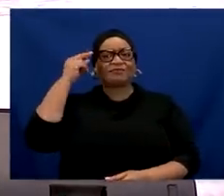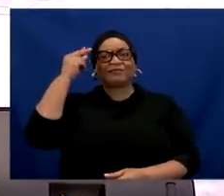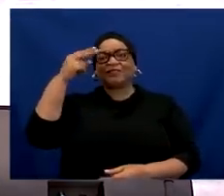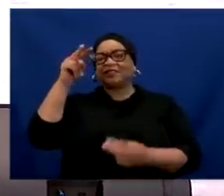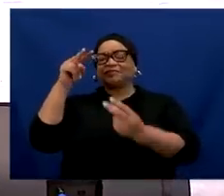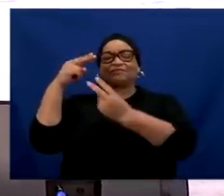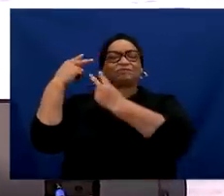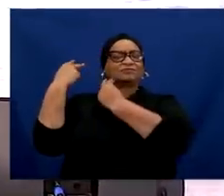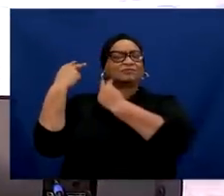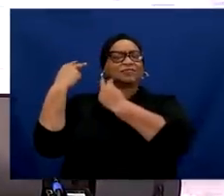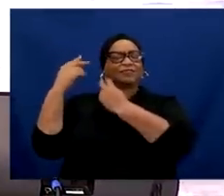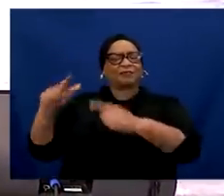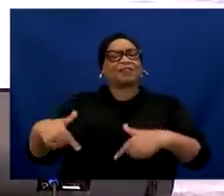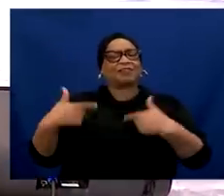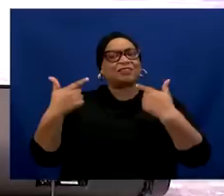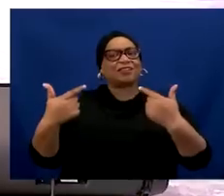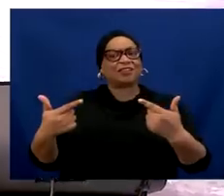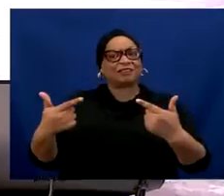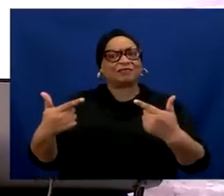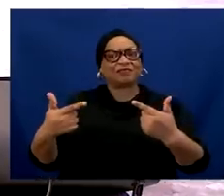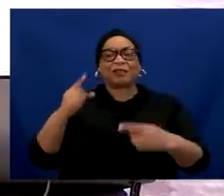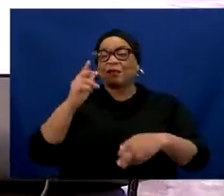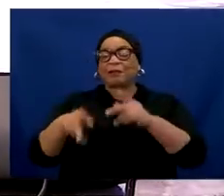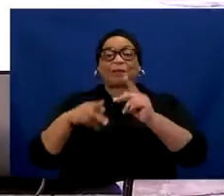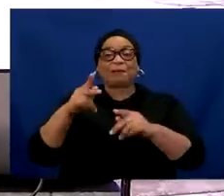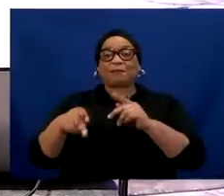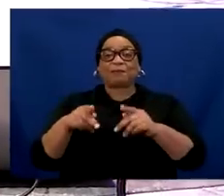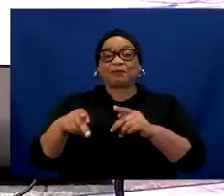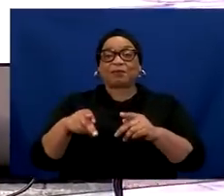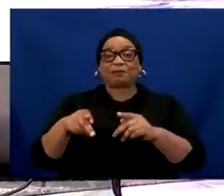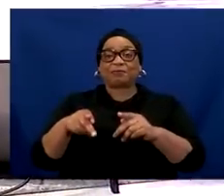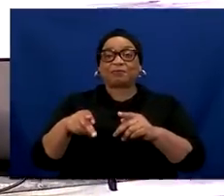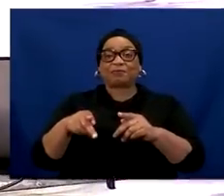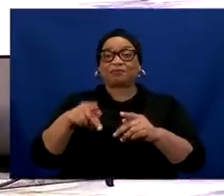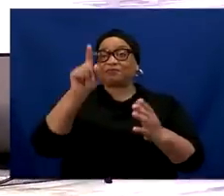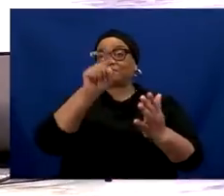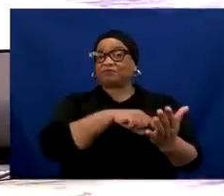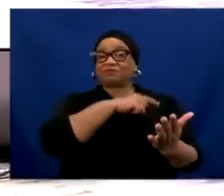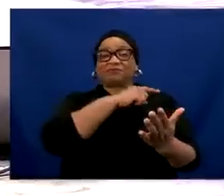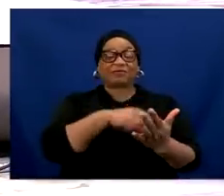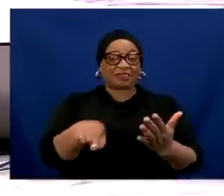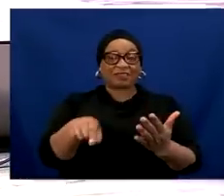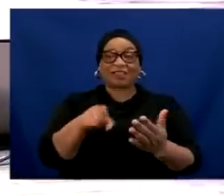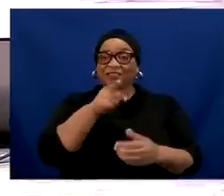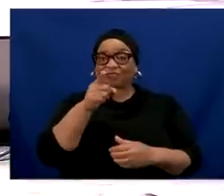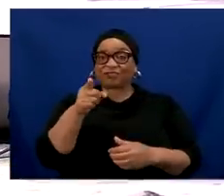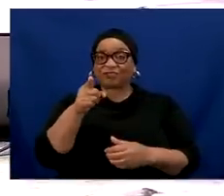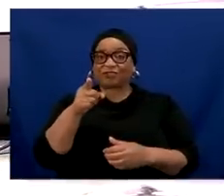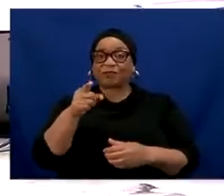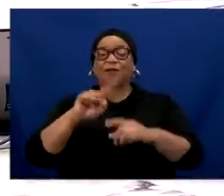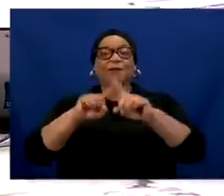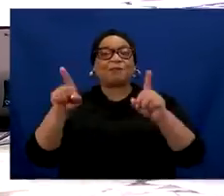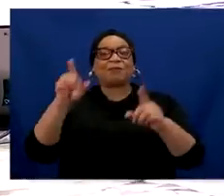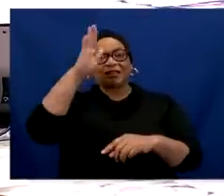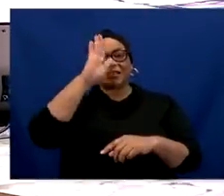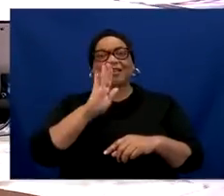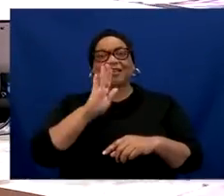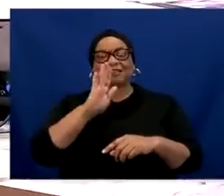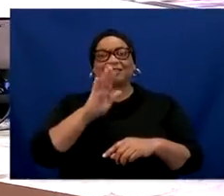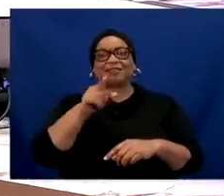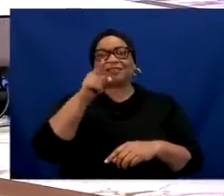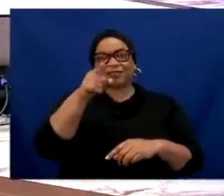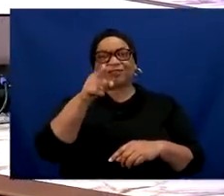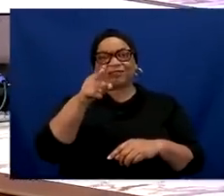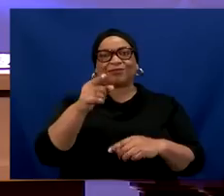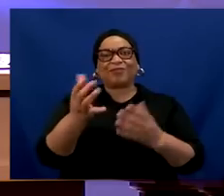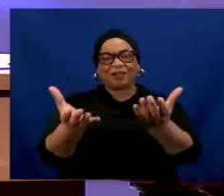life when others may have counted you out or discounted you. But God said, you're the one. You're the one I want. You're the one I